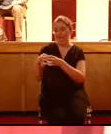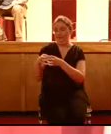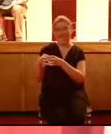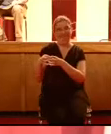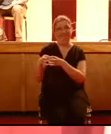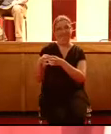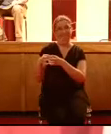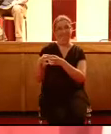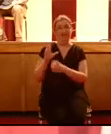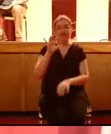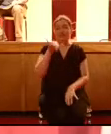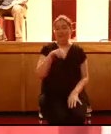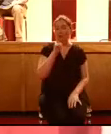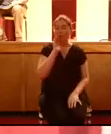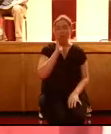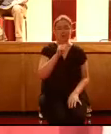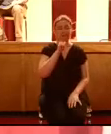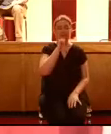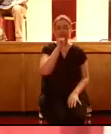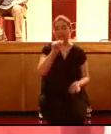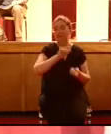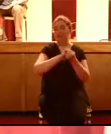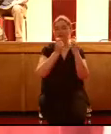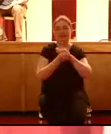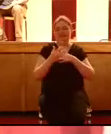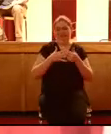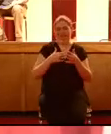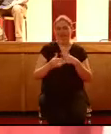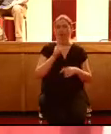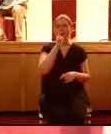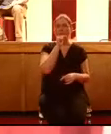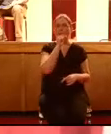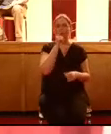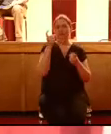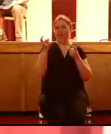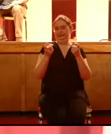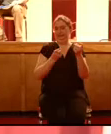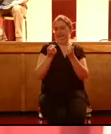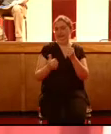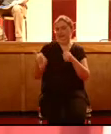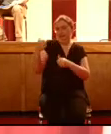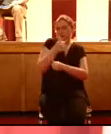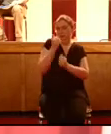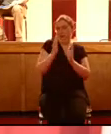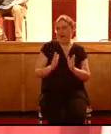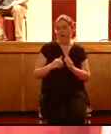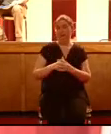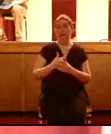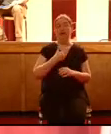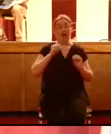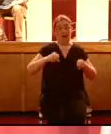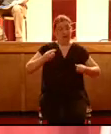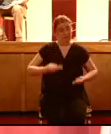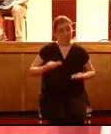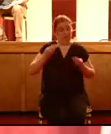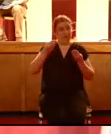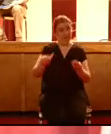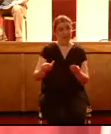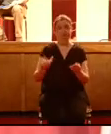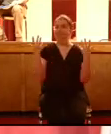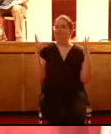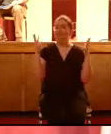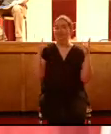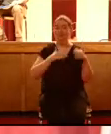not going to change no matter who is superintendent. I can say what my recommendation would be, which I have. I put it in the paper.